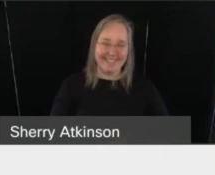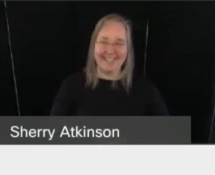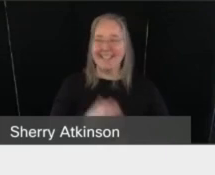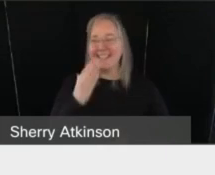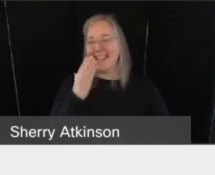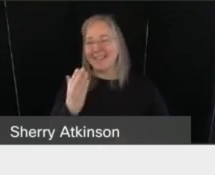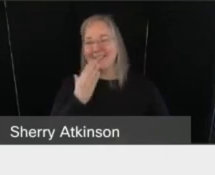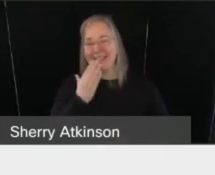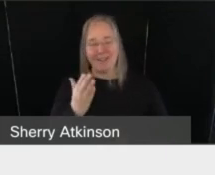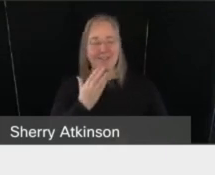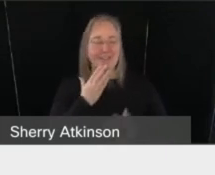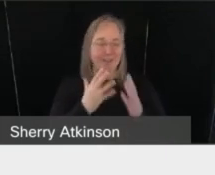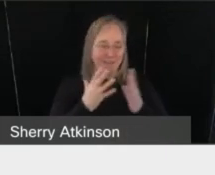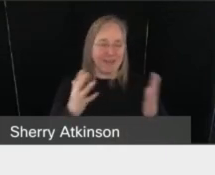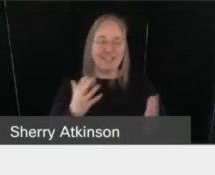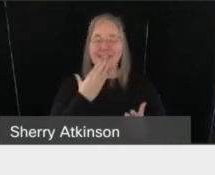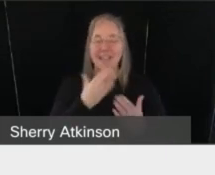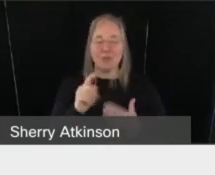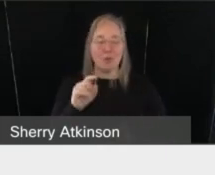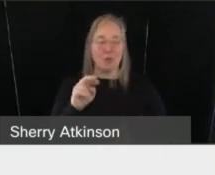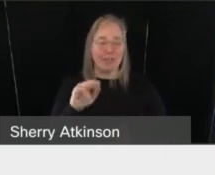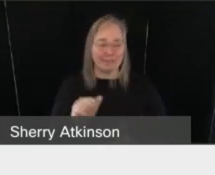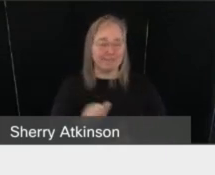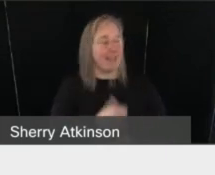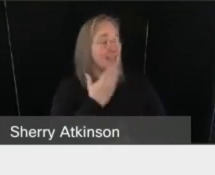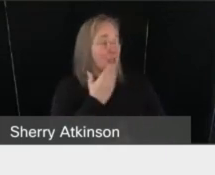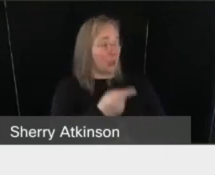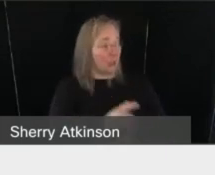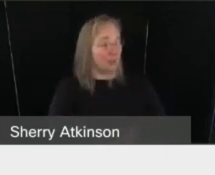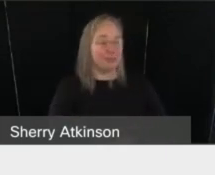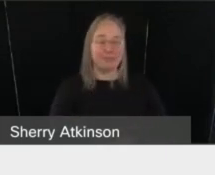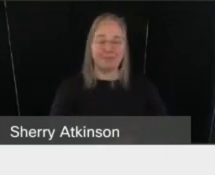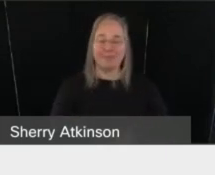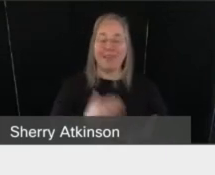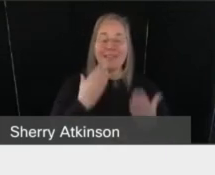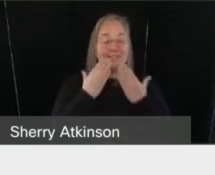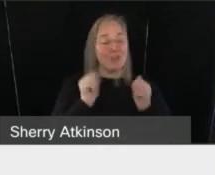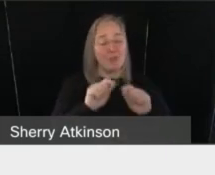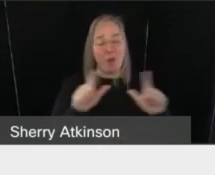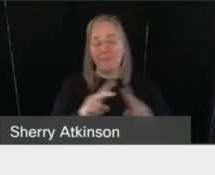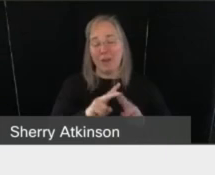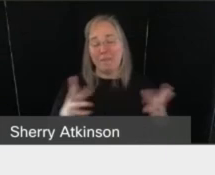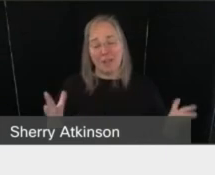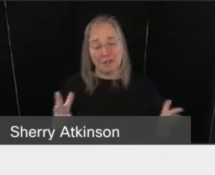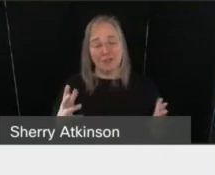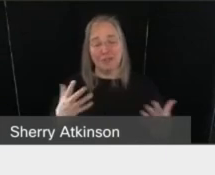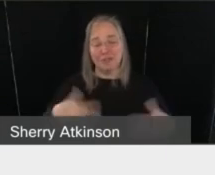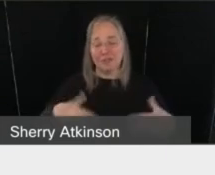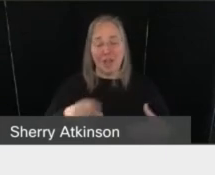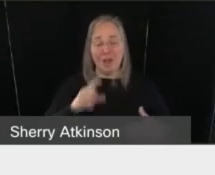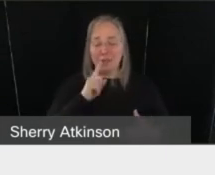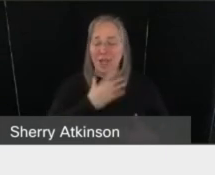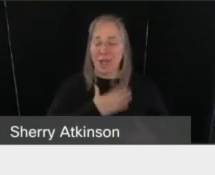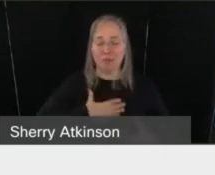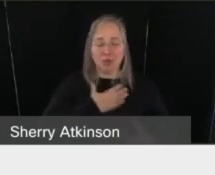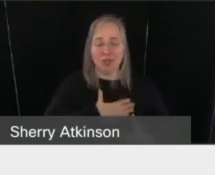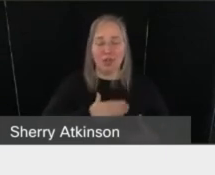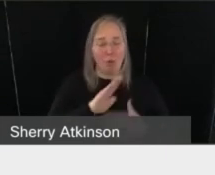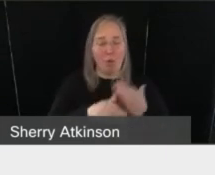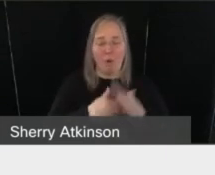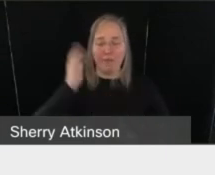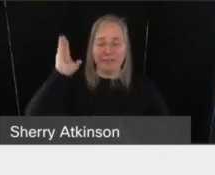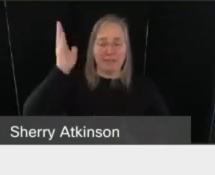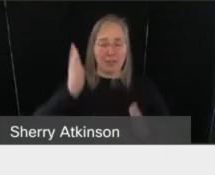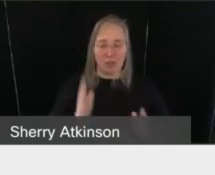thank you very much. And thank you, Tony. Thank you. Well, thank you all very much. I really want to appreciate all the speakers,